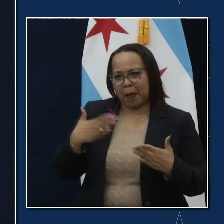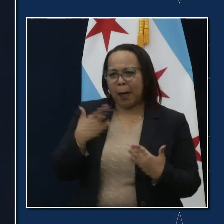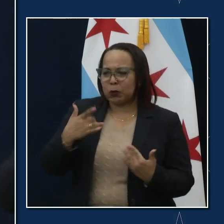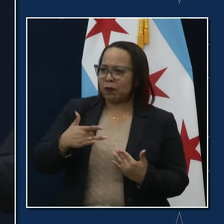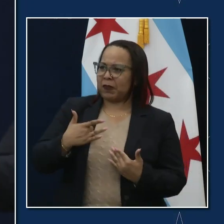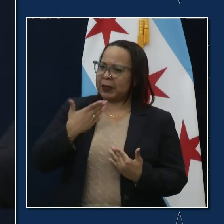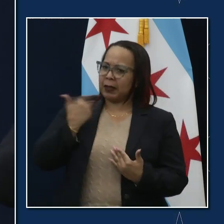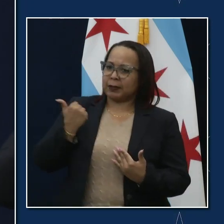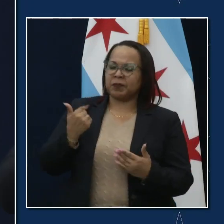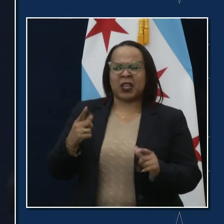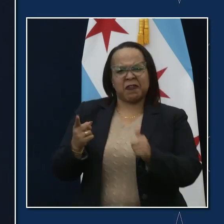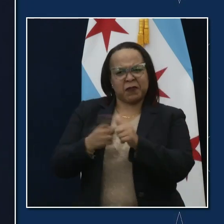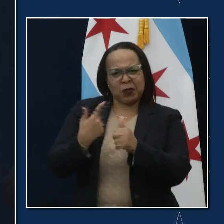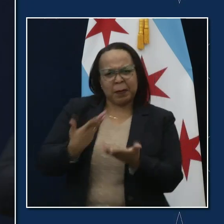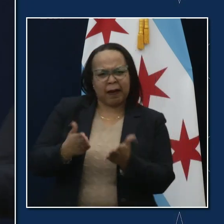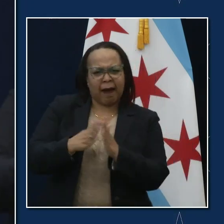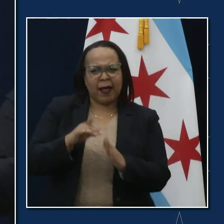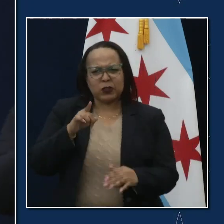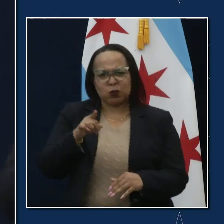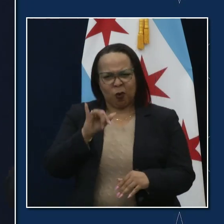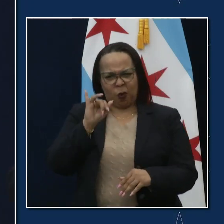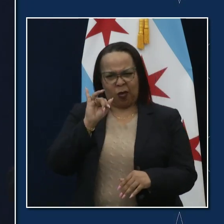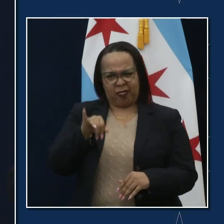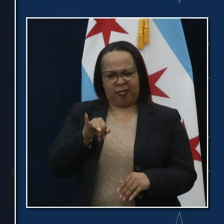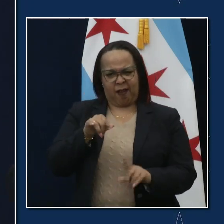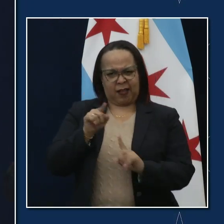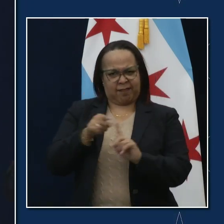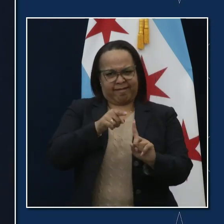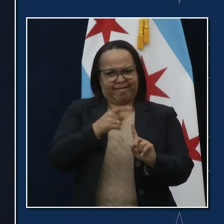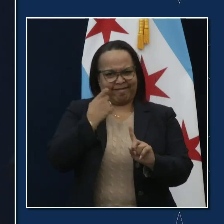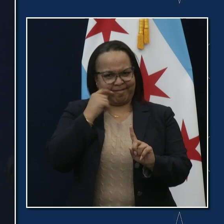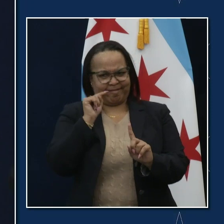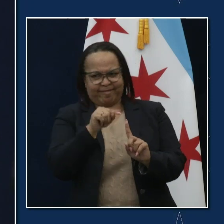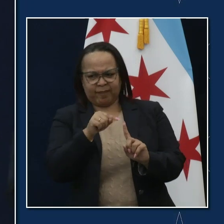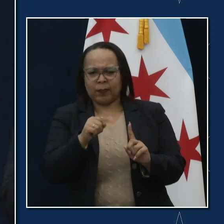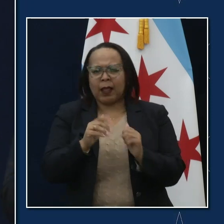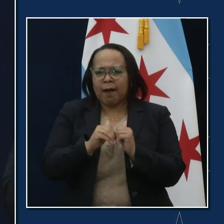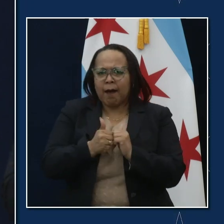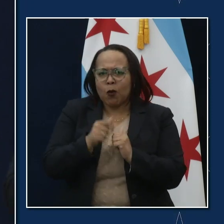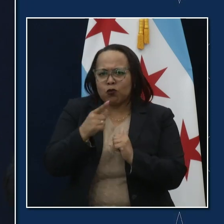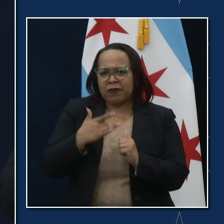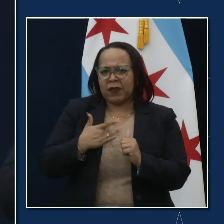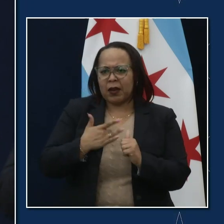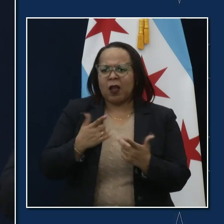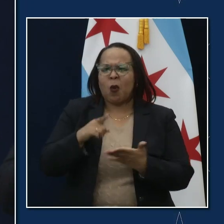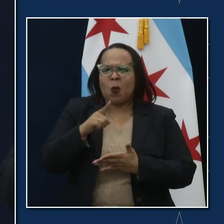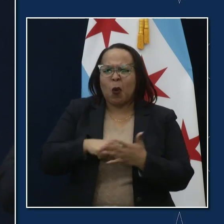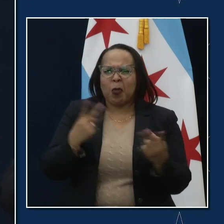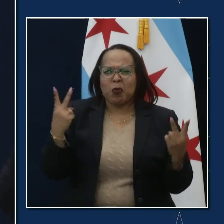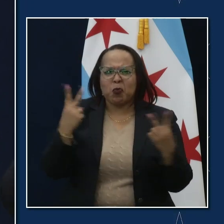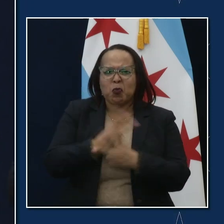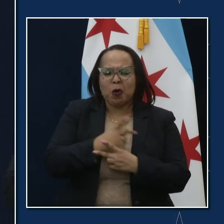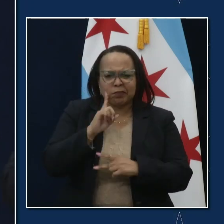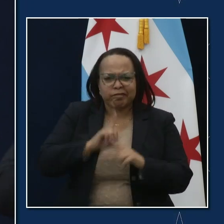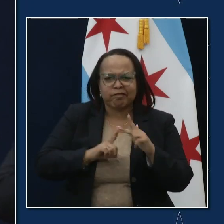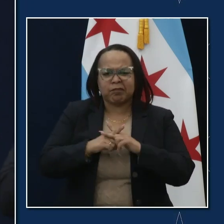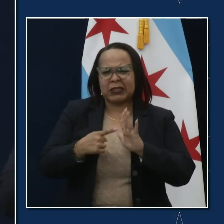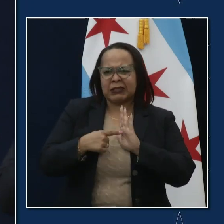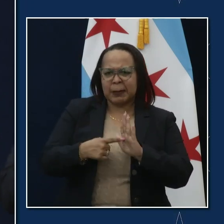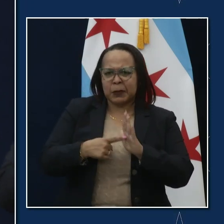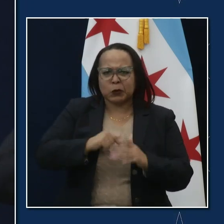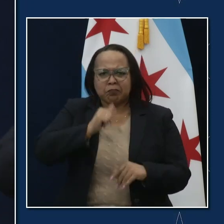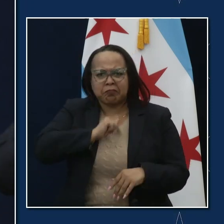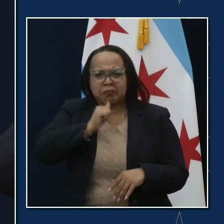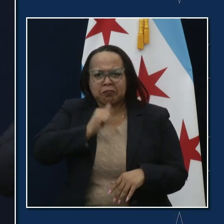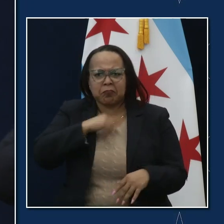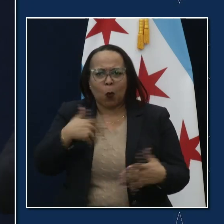feeling okay. Let me just first ask you, just on that note, how are you feeling it, and what were the worst symptoms that you endured during